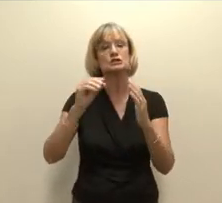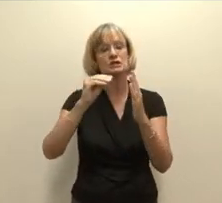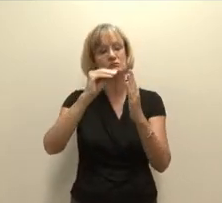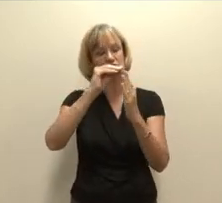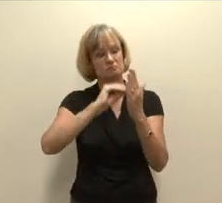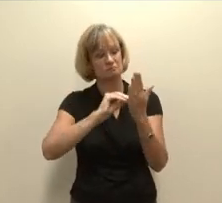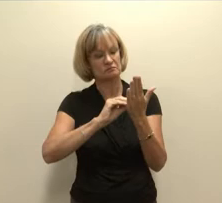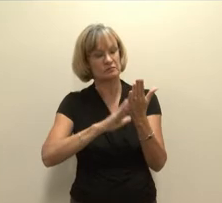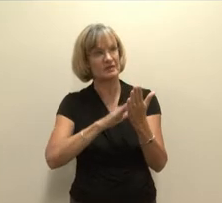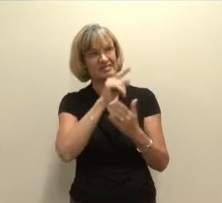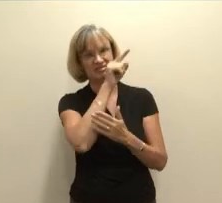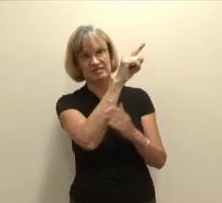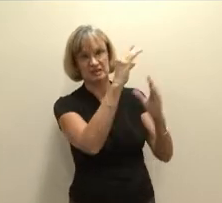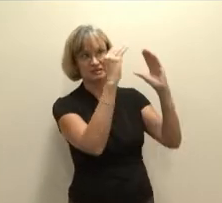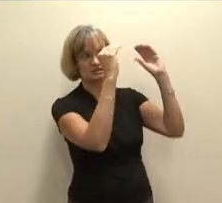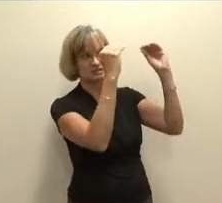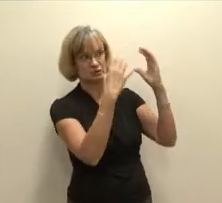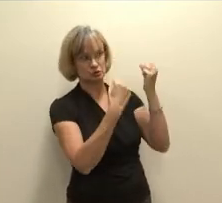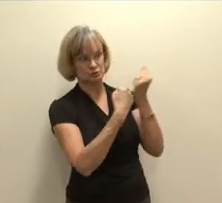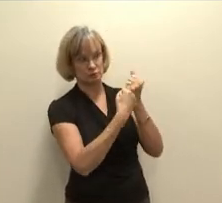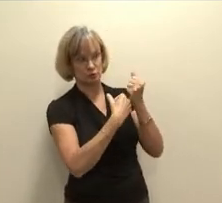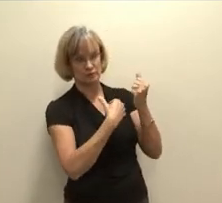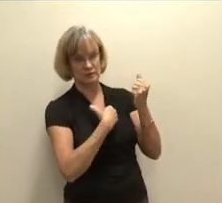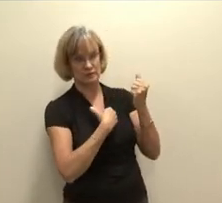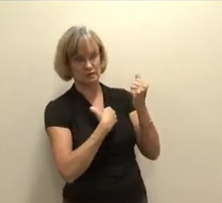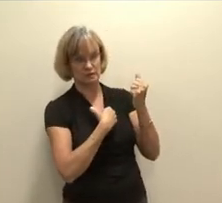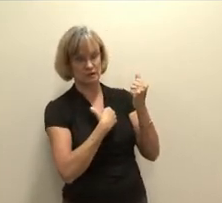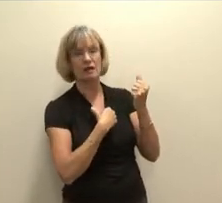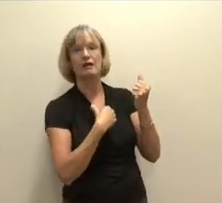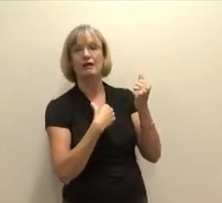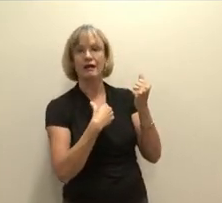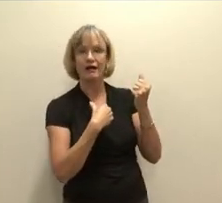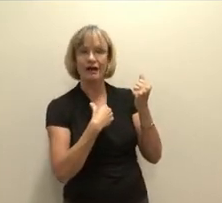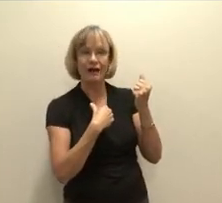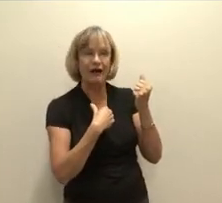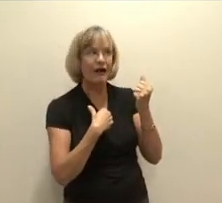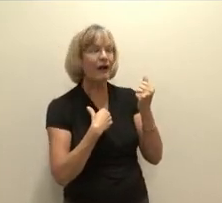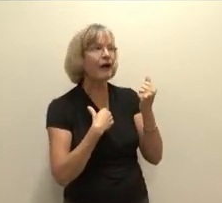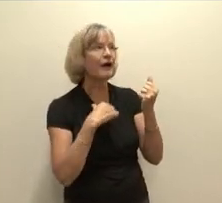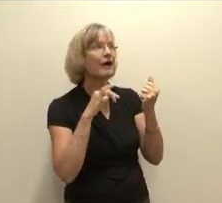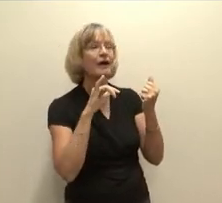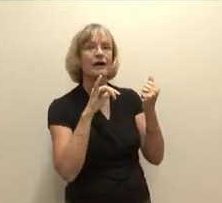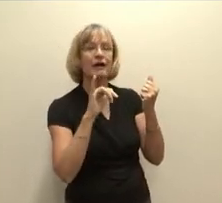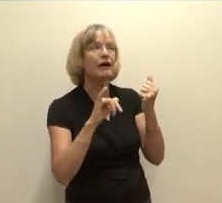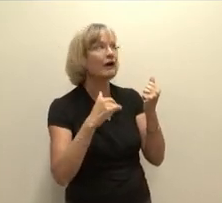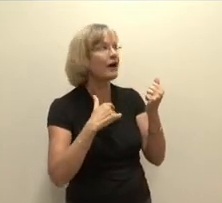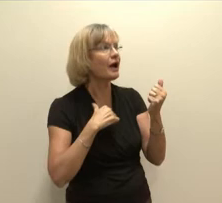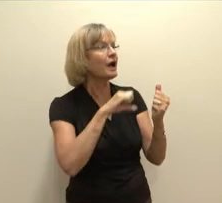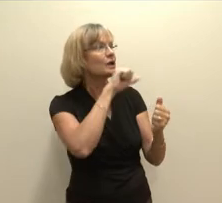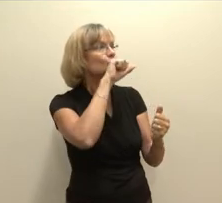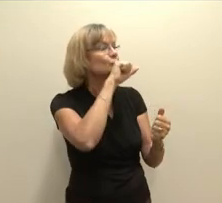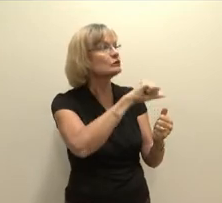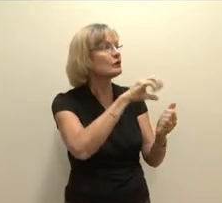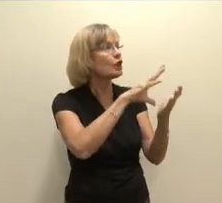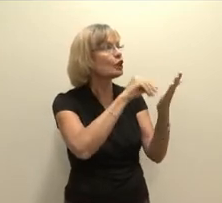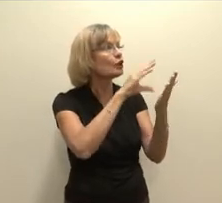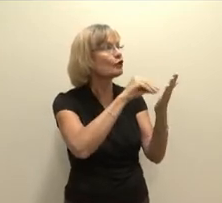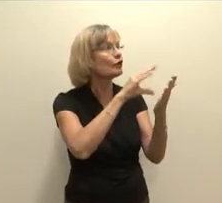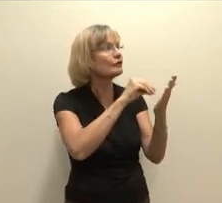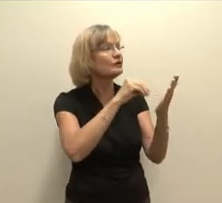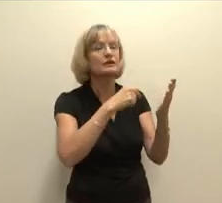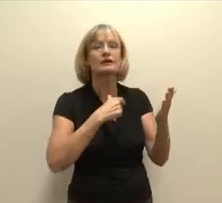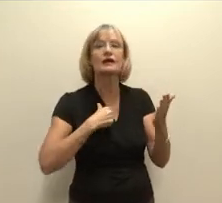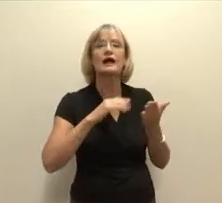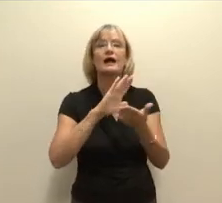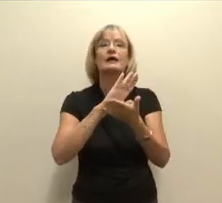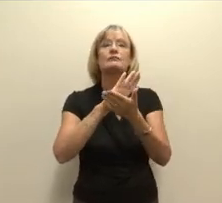teacher's support I found out that I loved learning. I became a teacher to